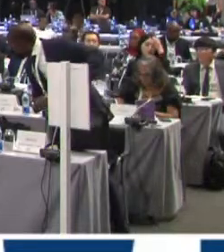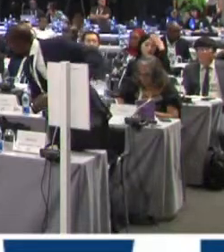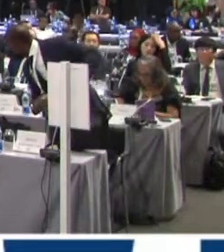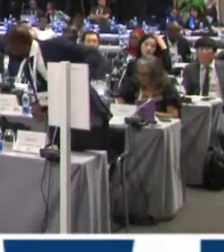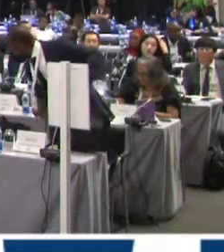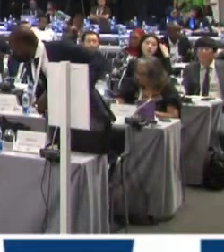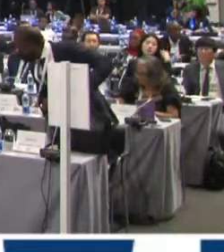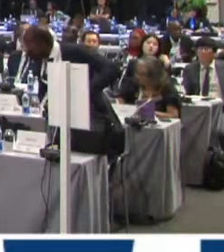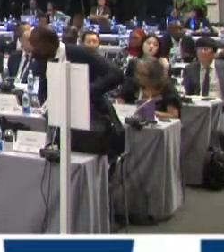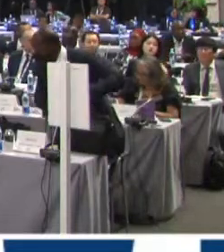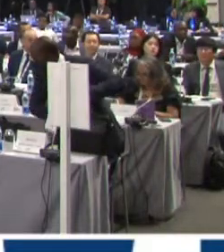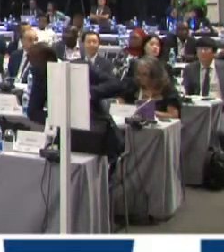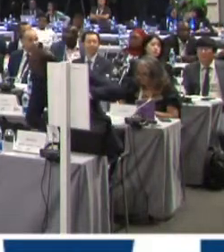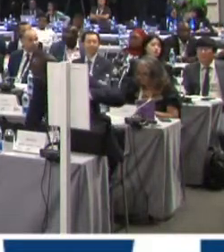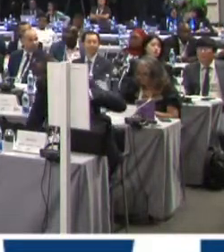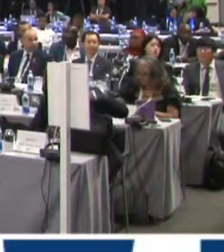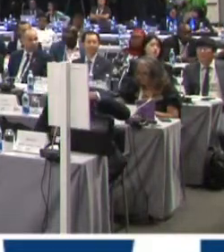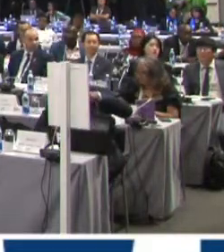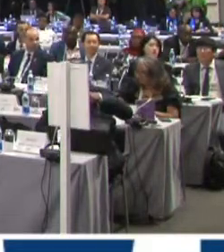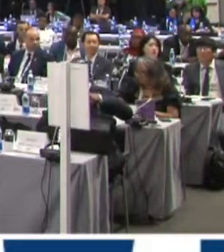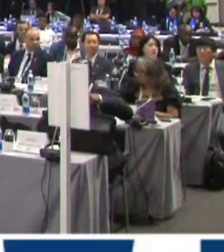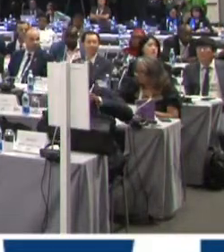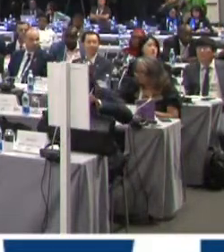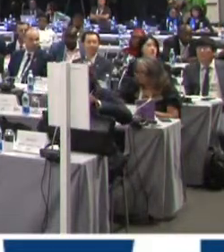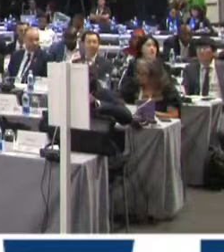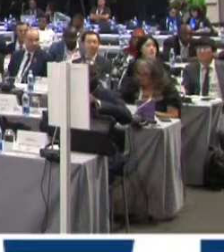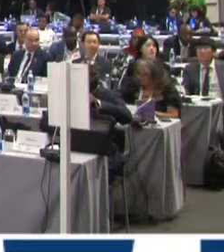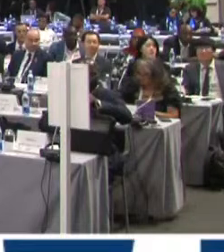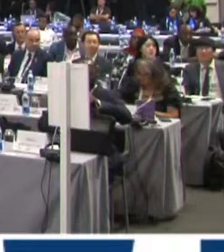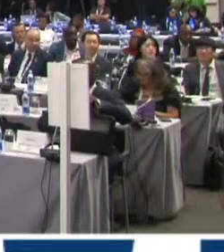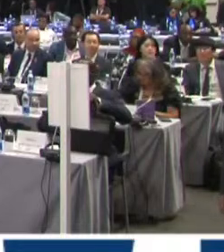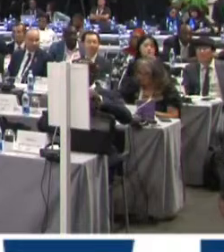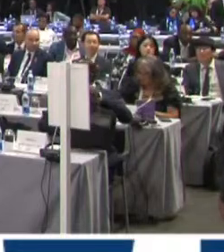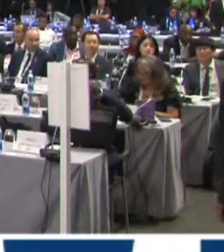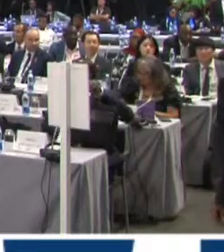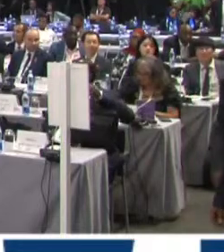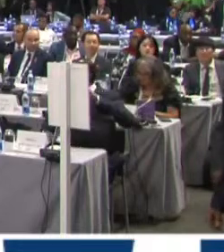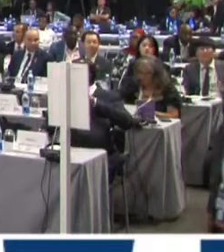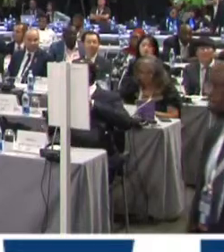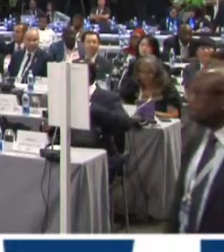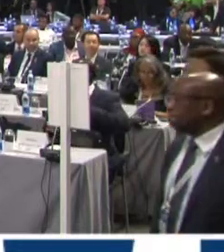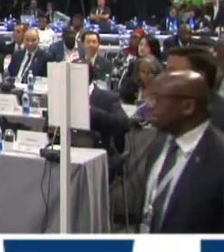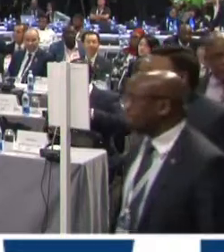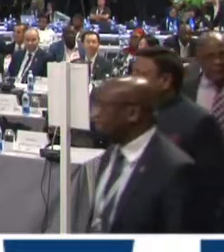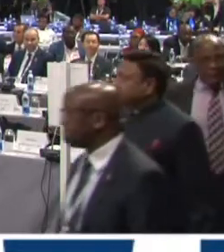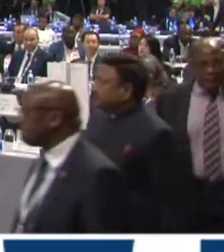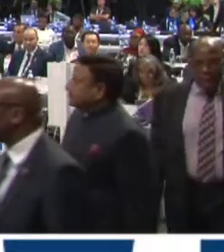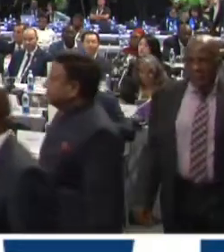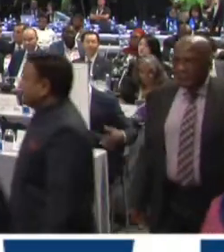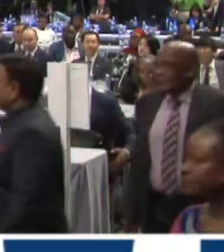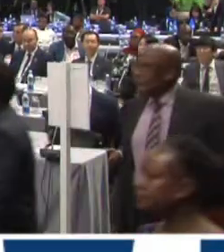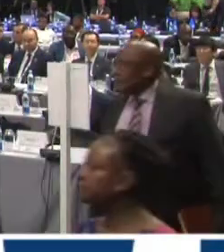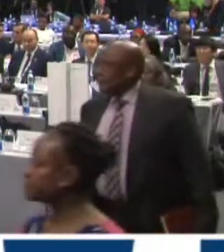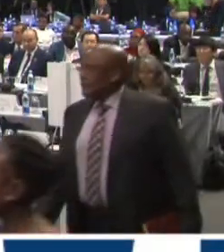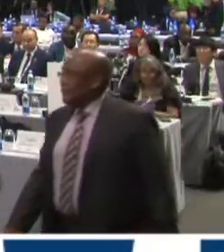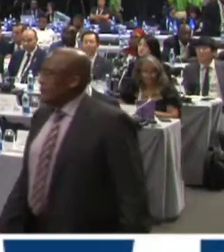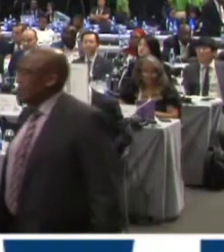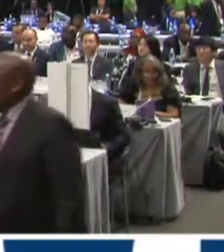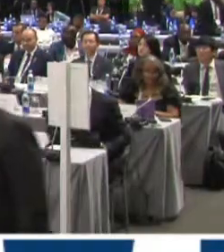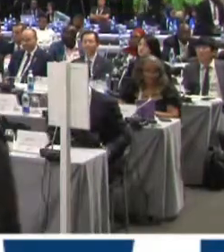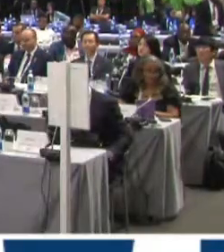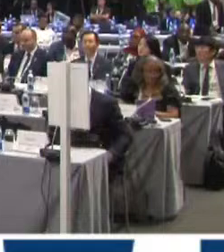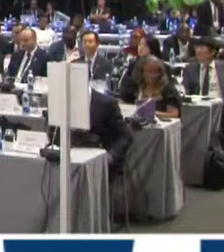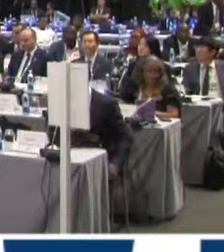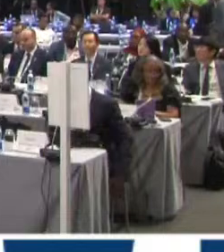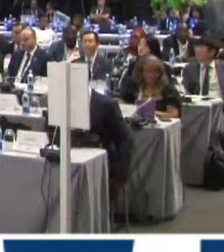I did forget something very, very important. The bathrooms, the rooms of convenience, you have to go